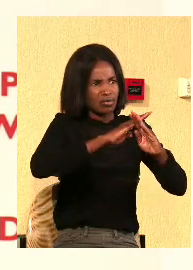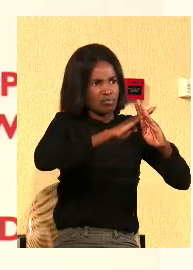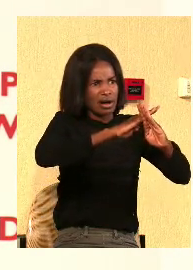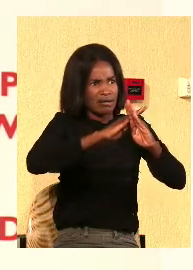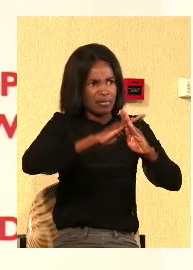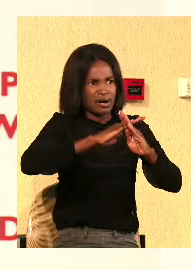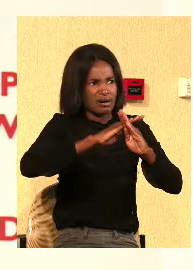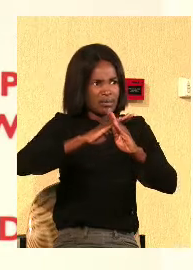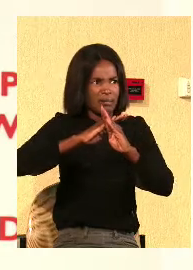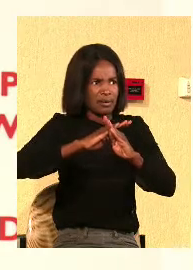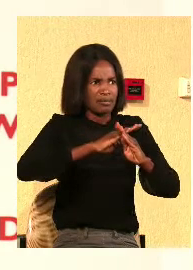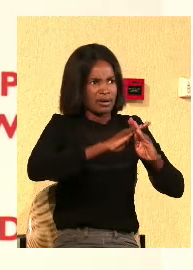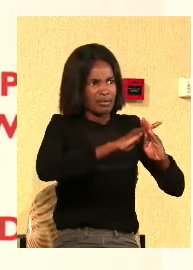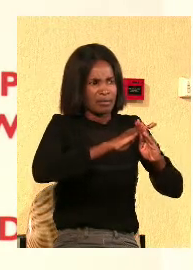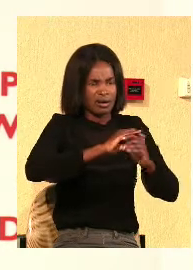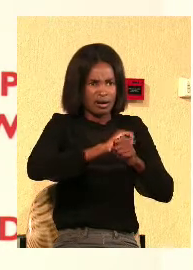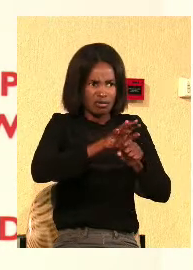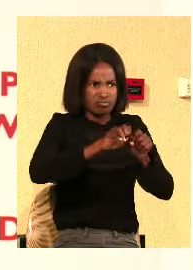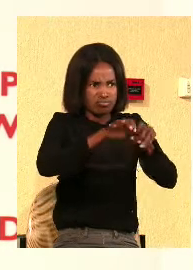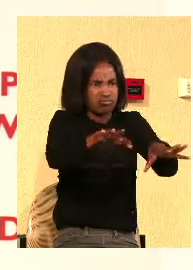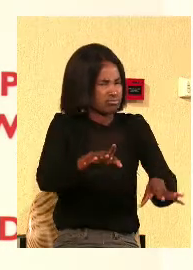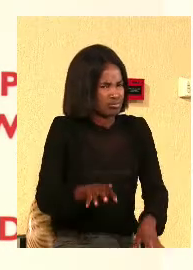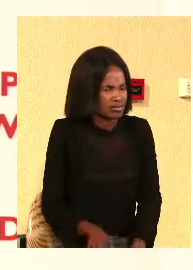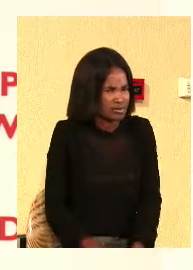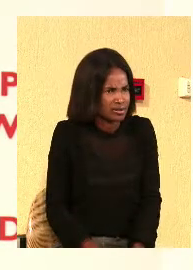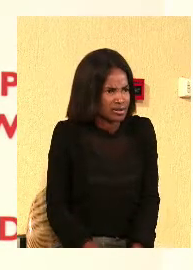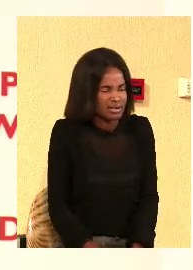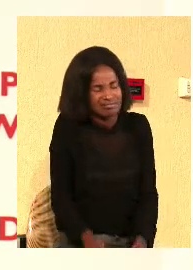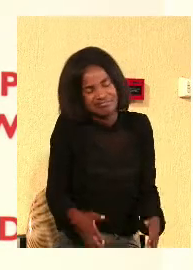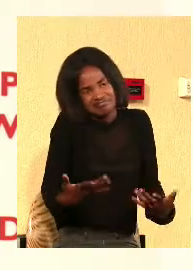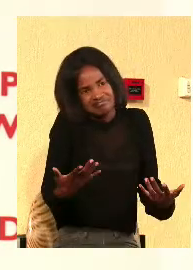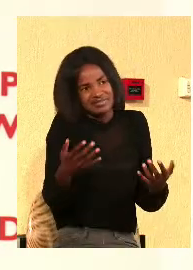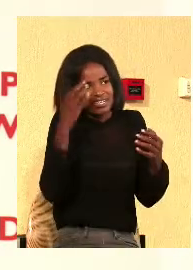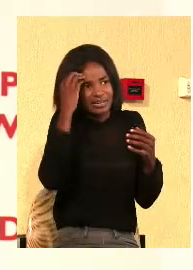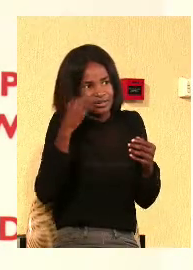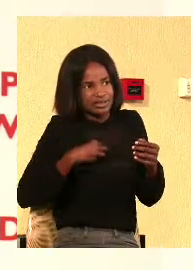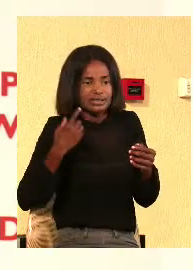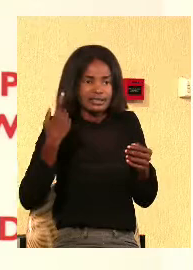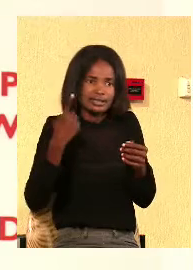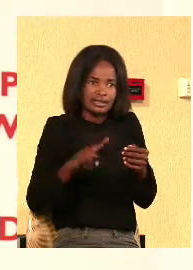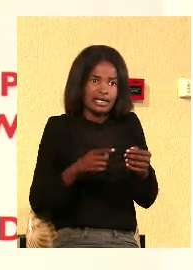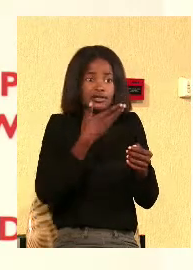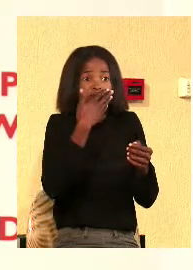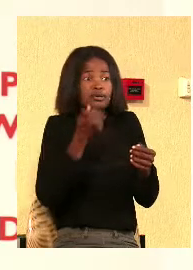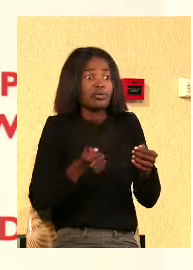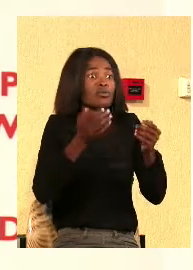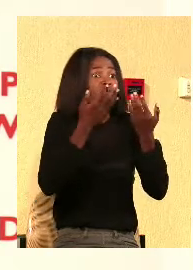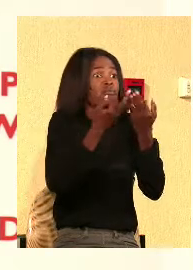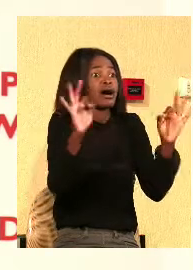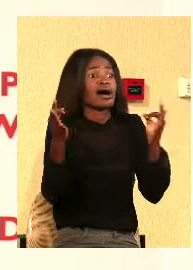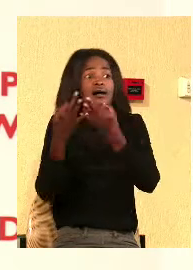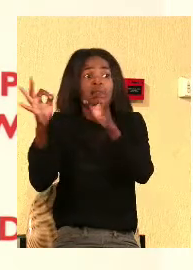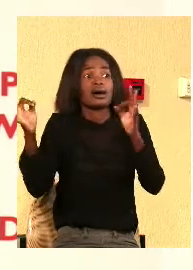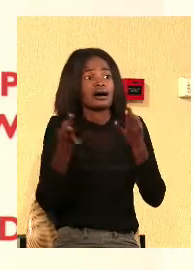virus from spreading to the community? Maybe not entirely, but it's something much better than not locking down at all. If you look